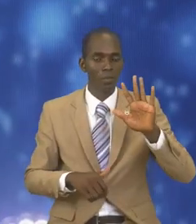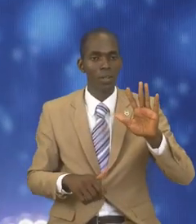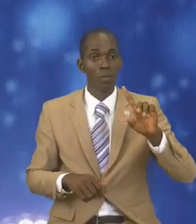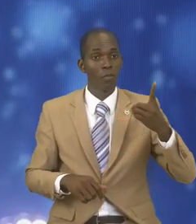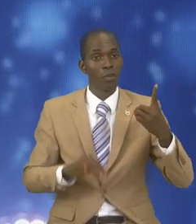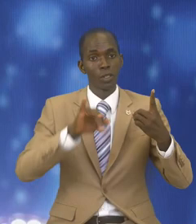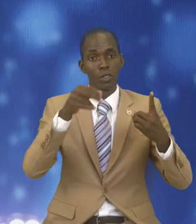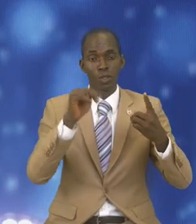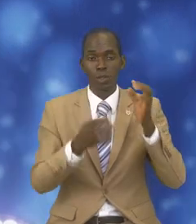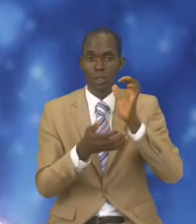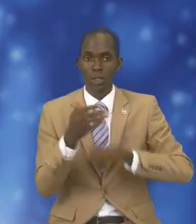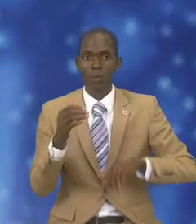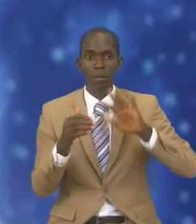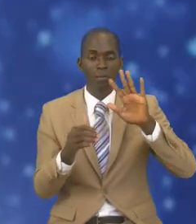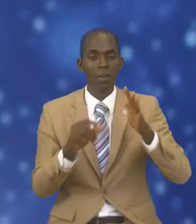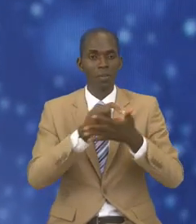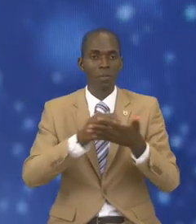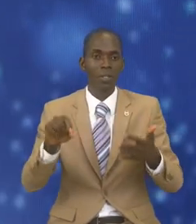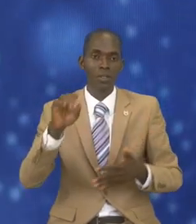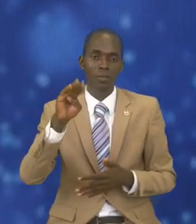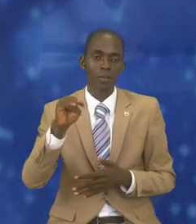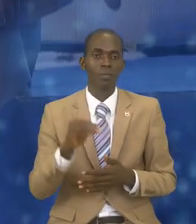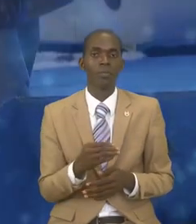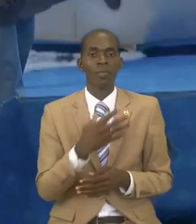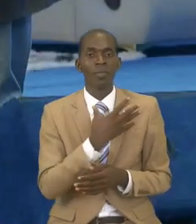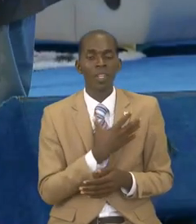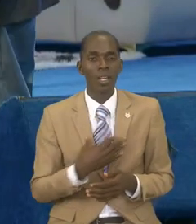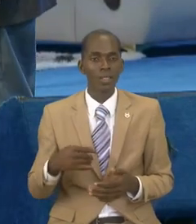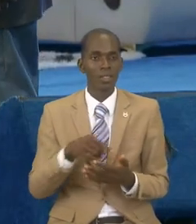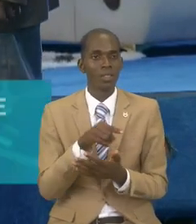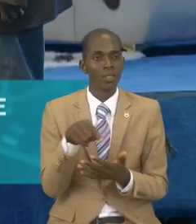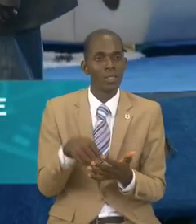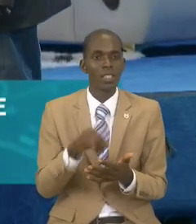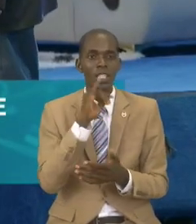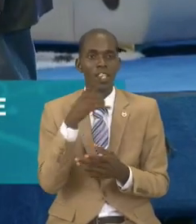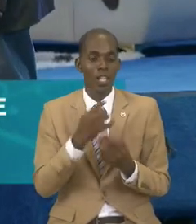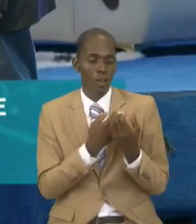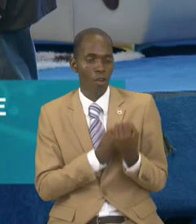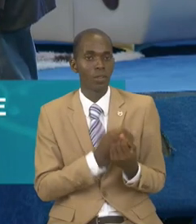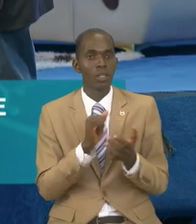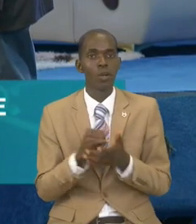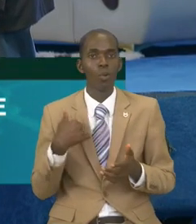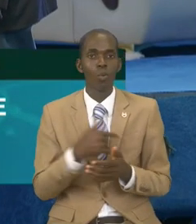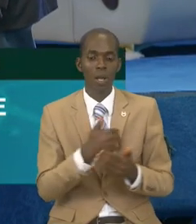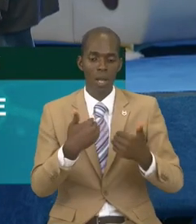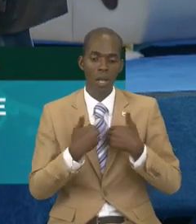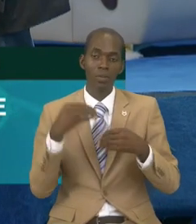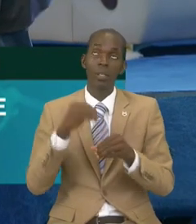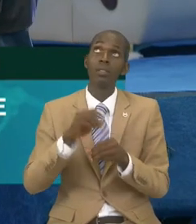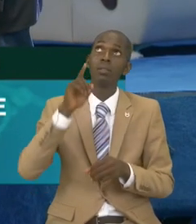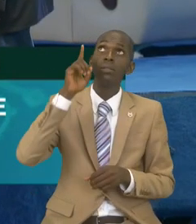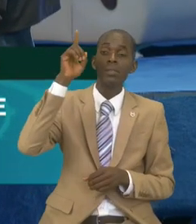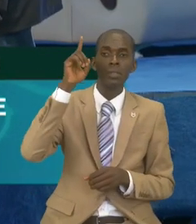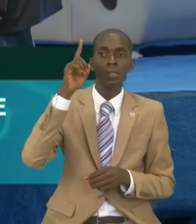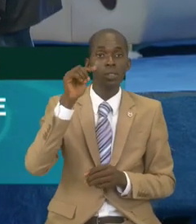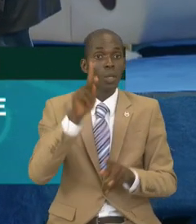from verse 14. In chapter 5, verse 14, and this is the confidence that we have in him. The